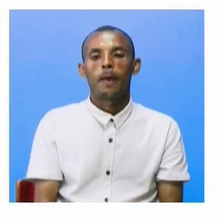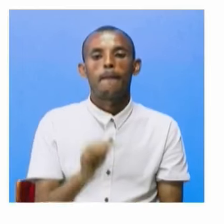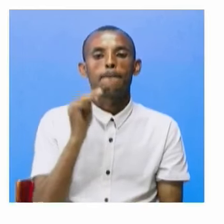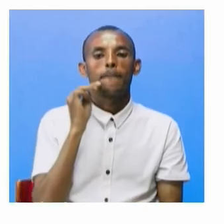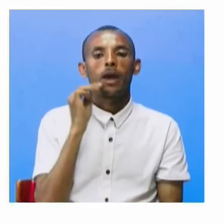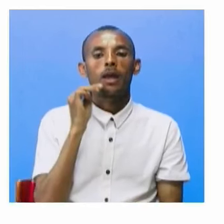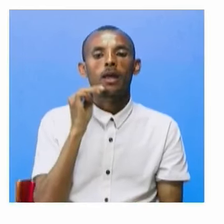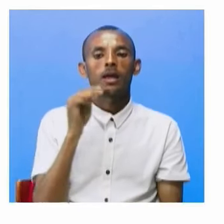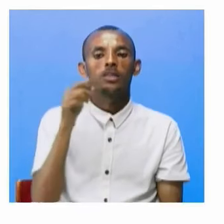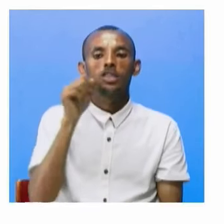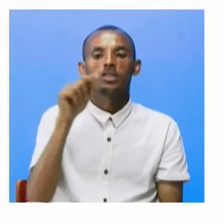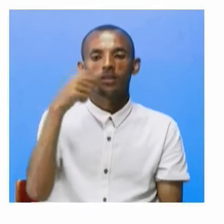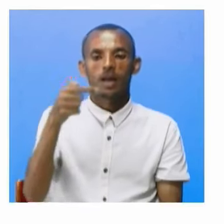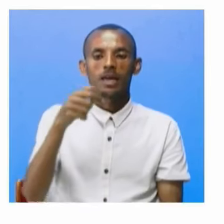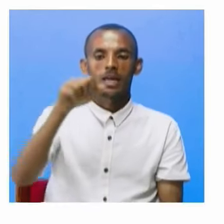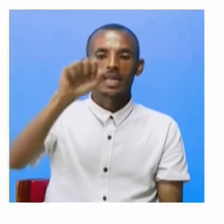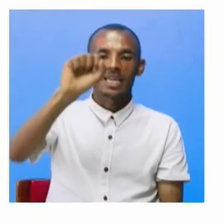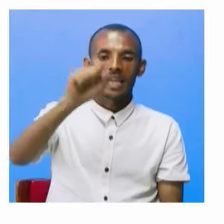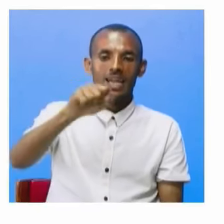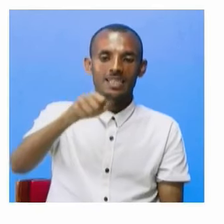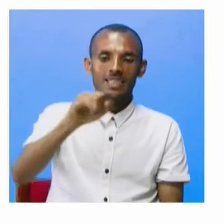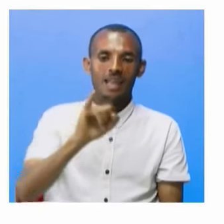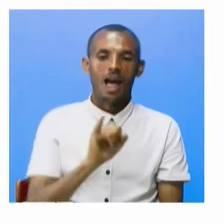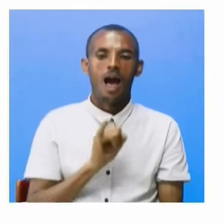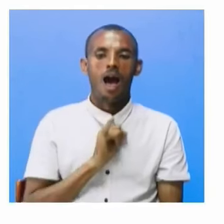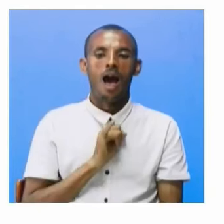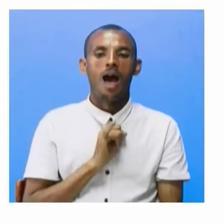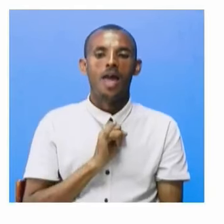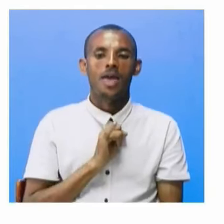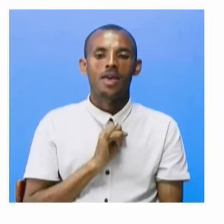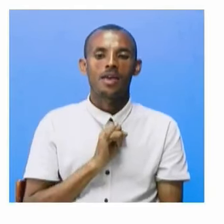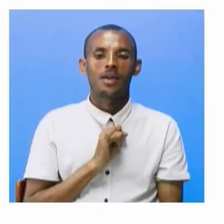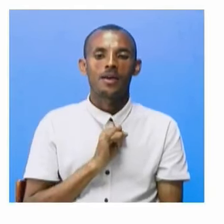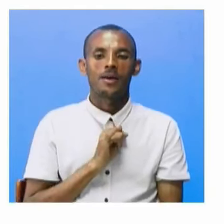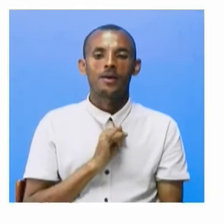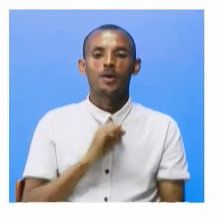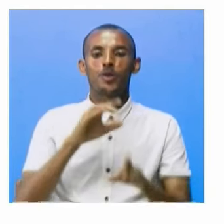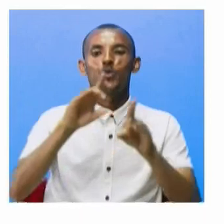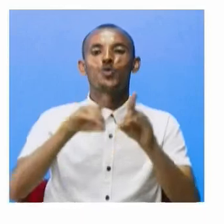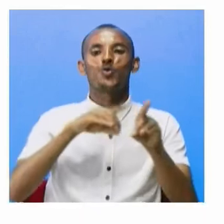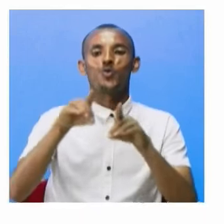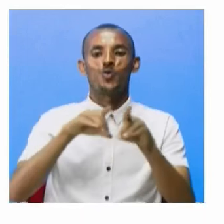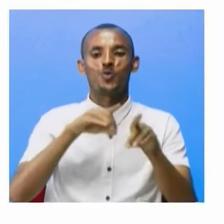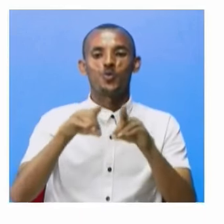she said, yes, I do. Yes, I do.